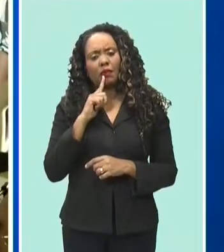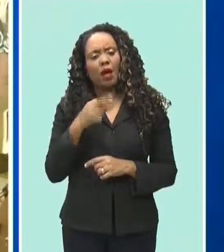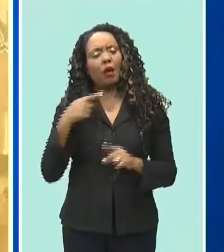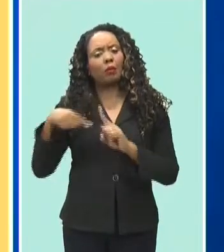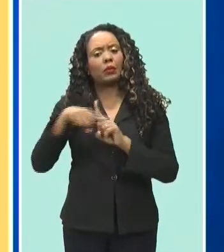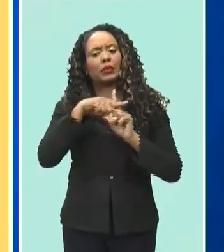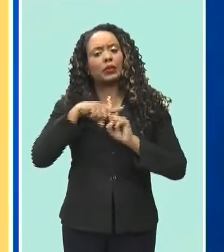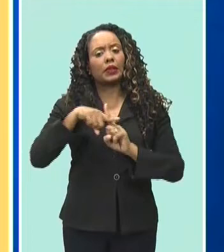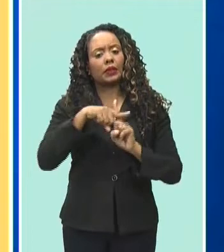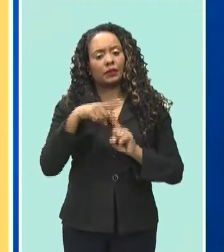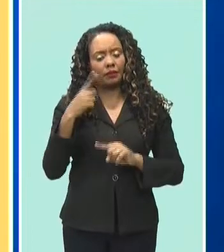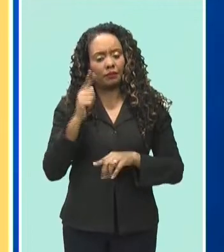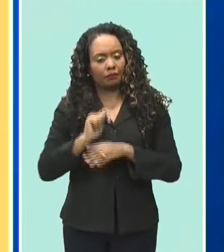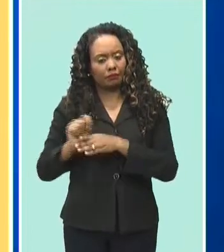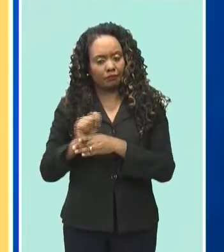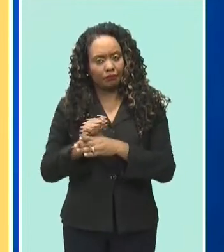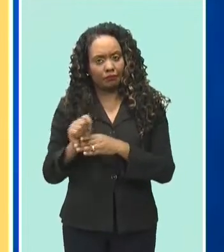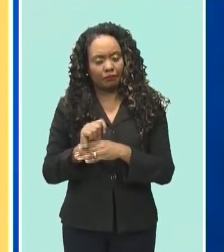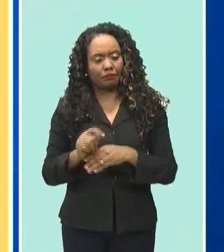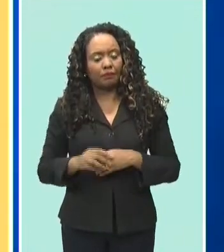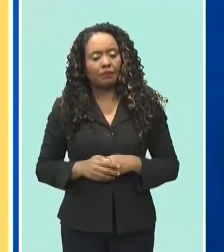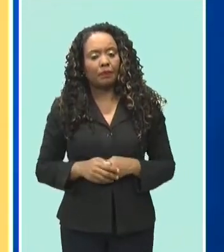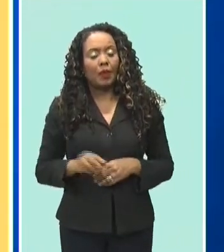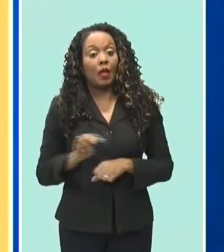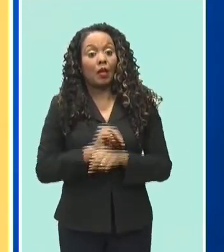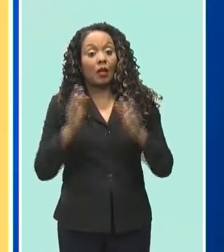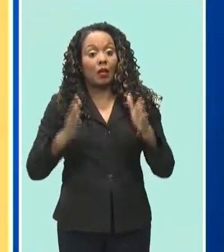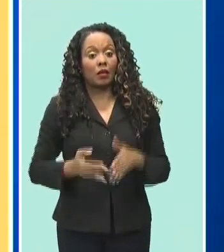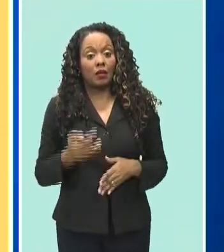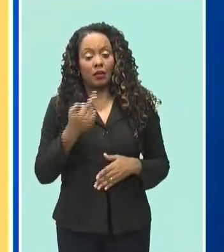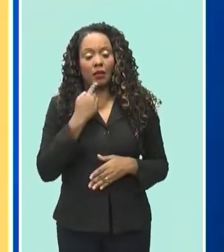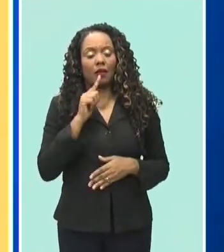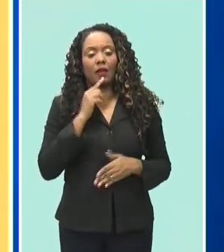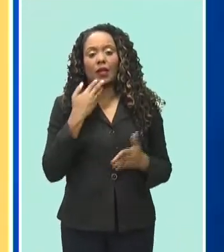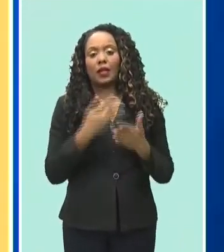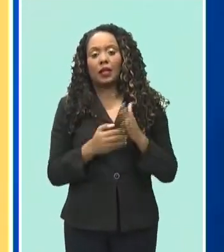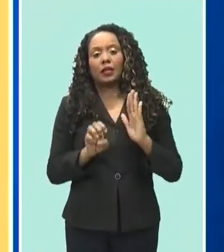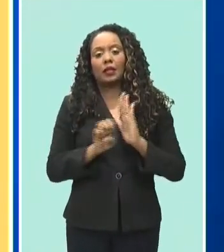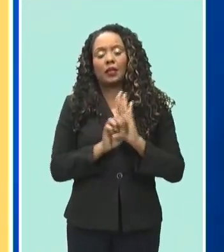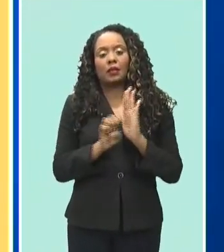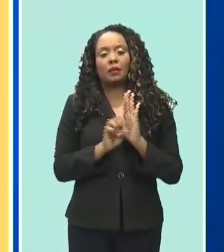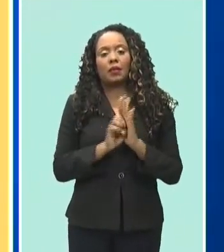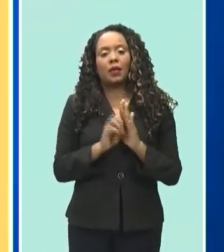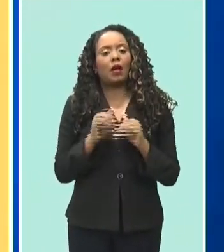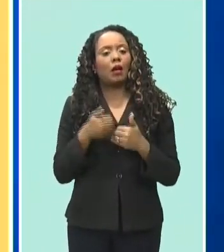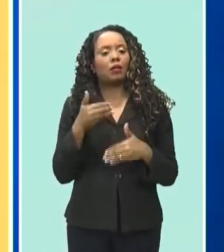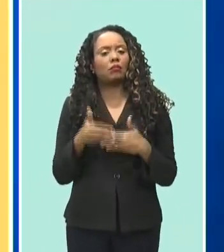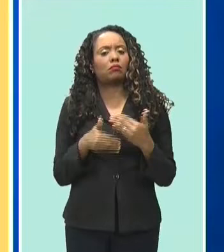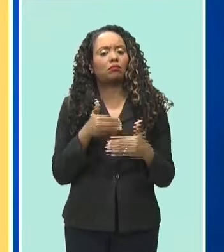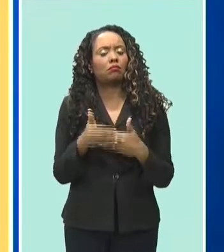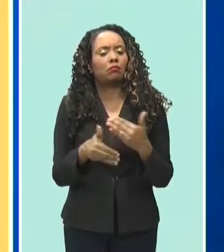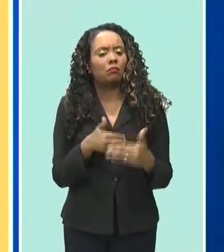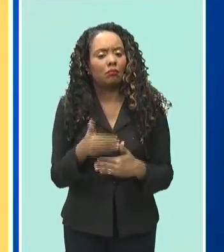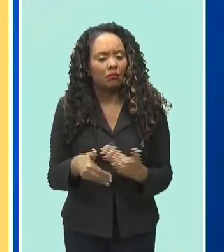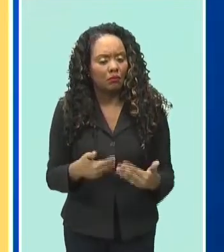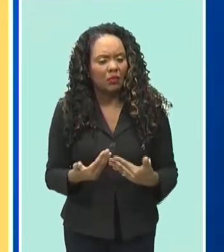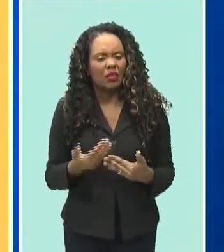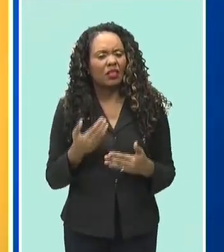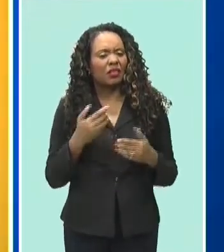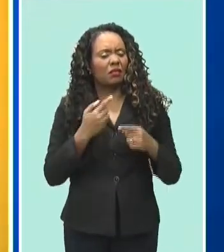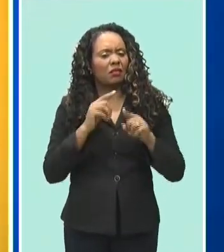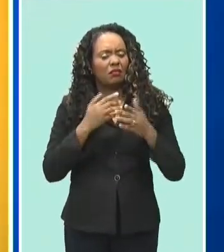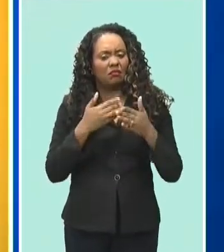training. The minister also points to the arrangement from this training as an example of how progress can be made despite resource